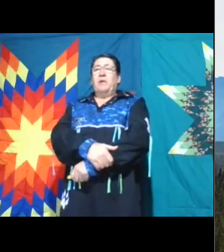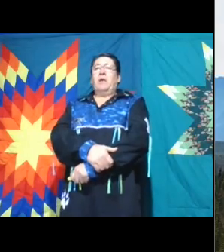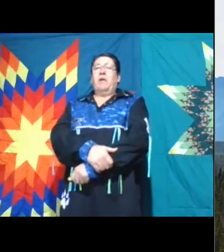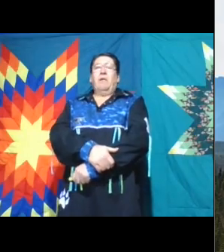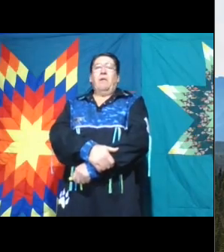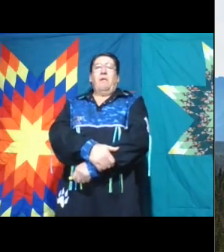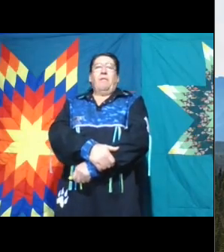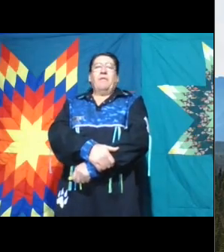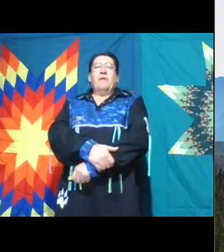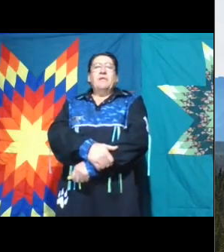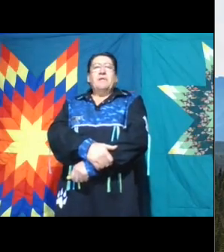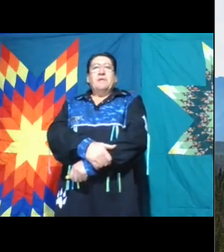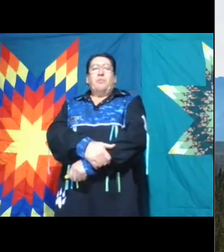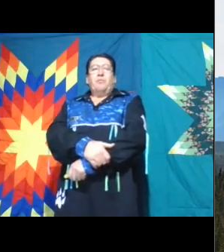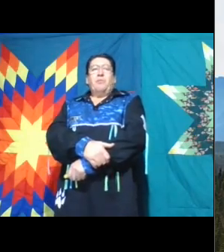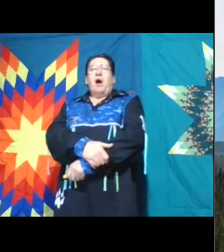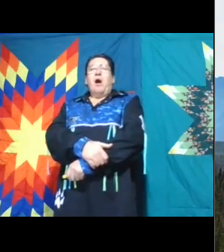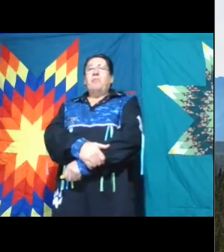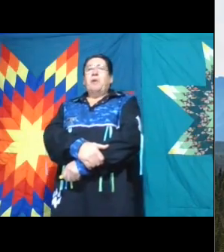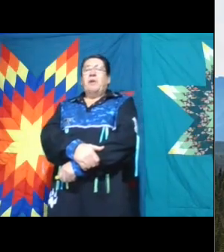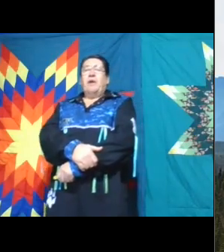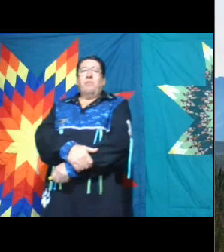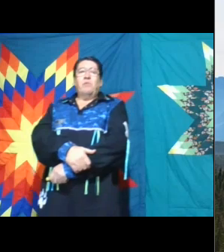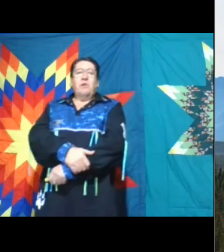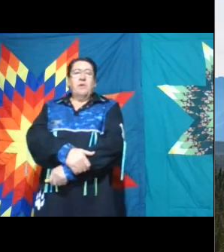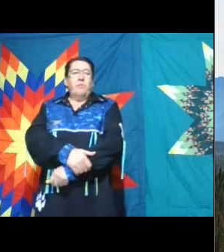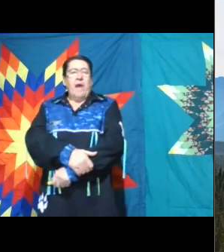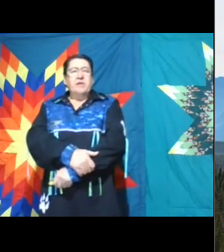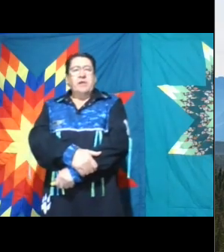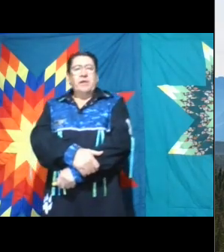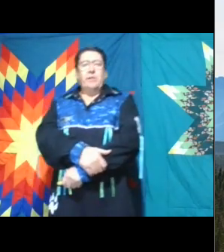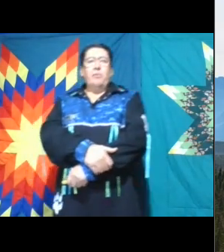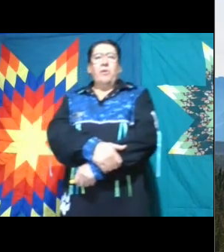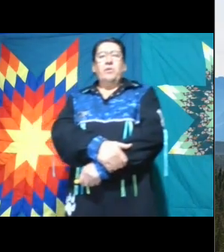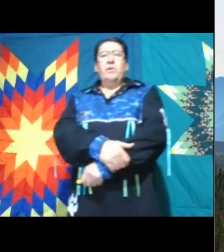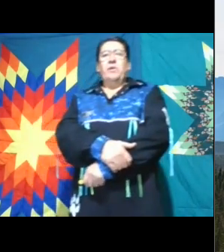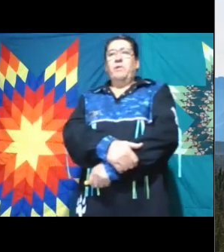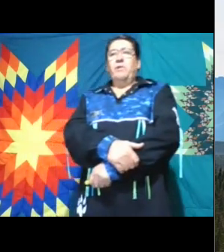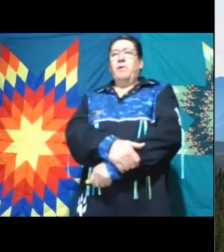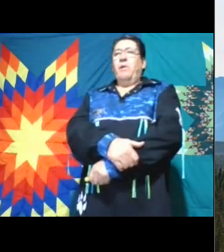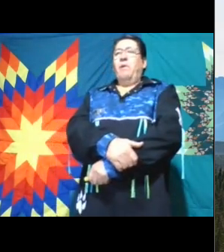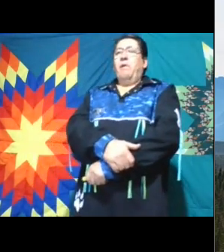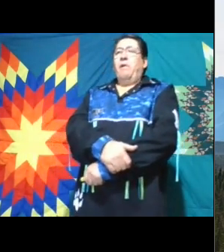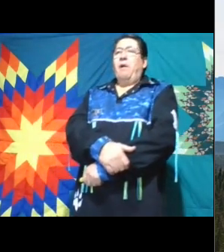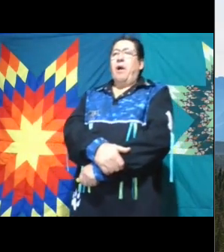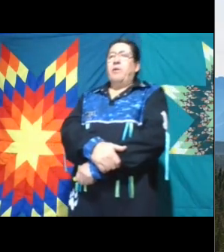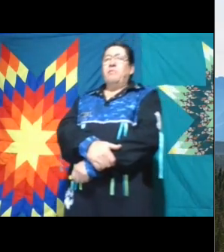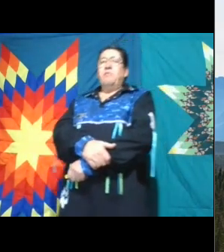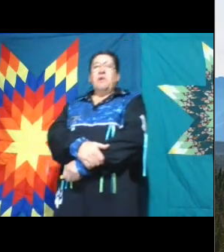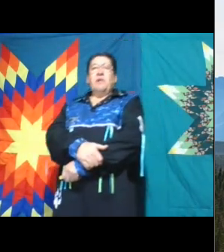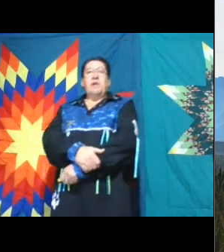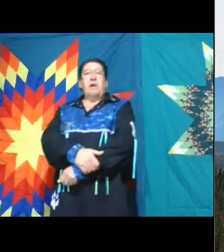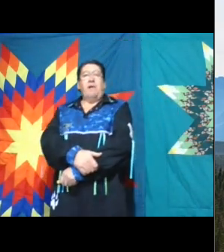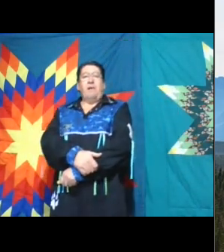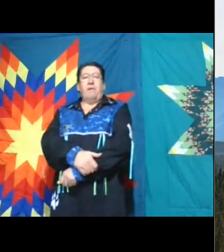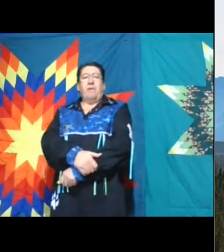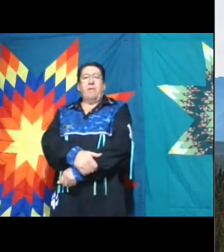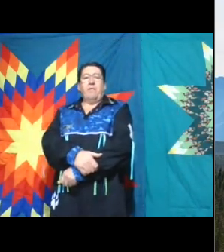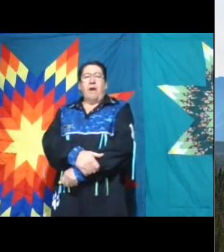engagement. This is a topic that I'm really passionate about. I